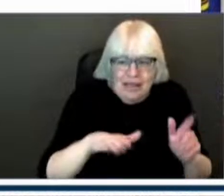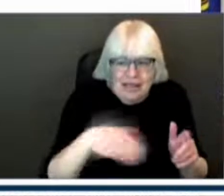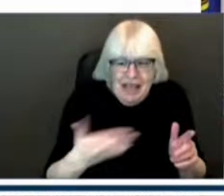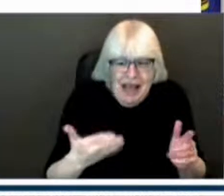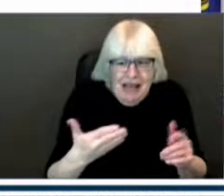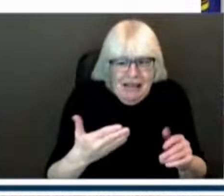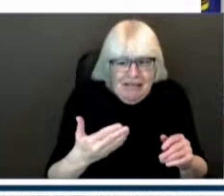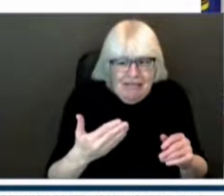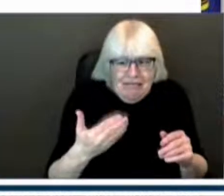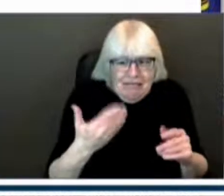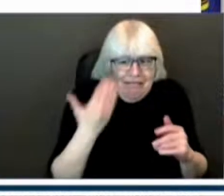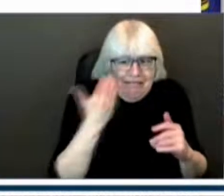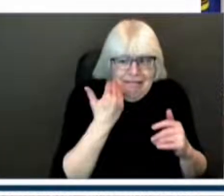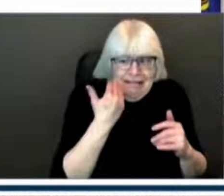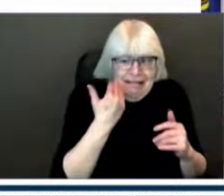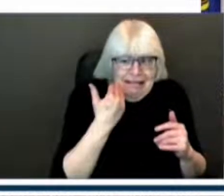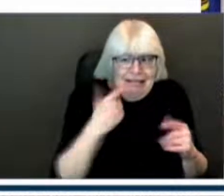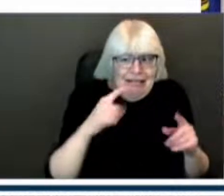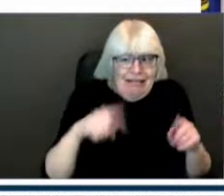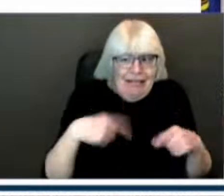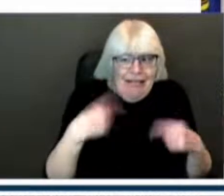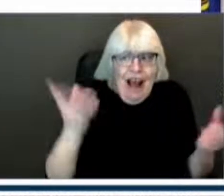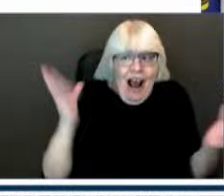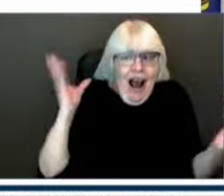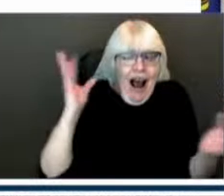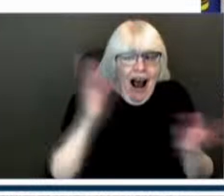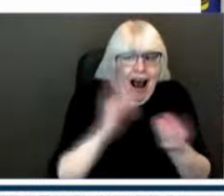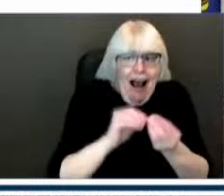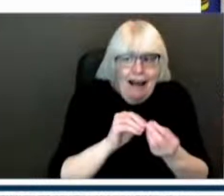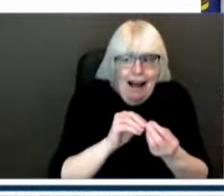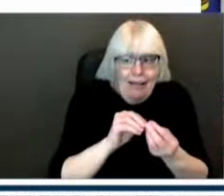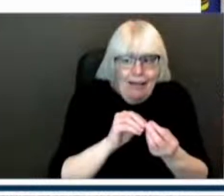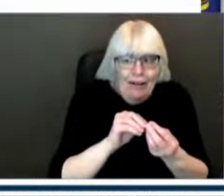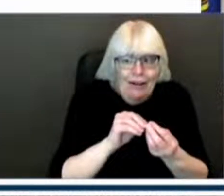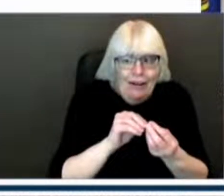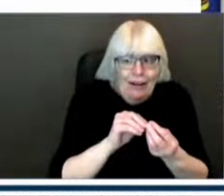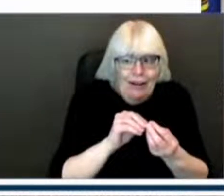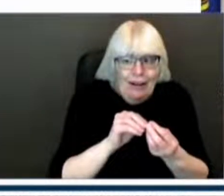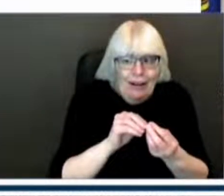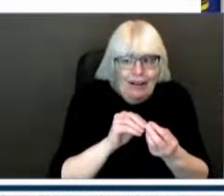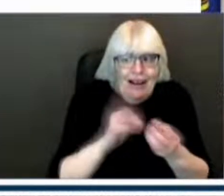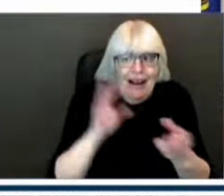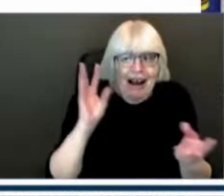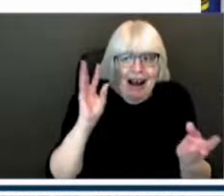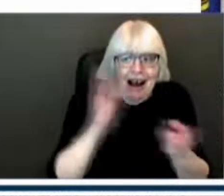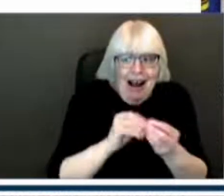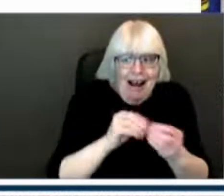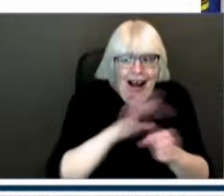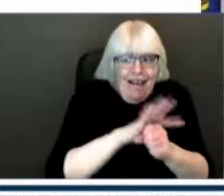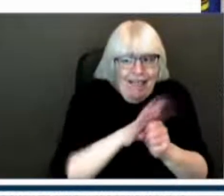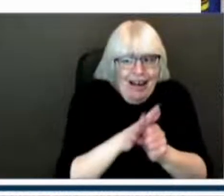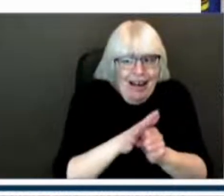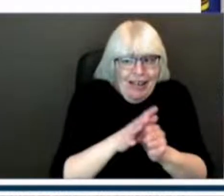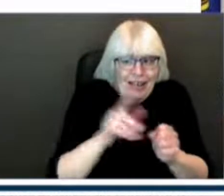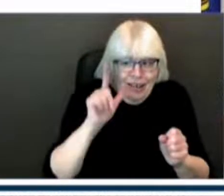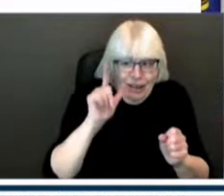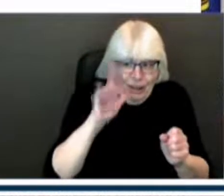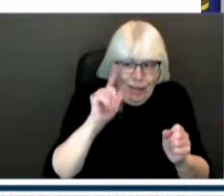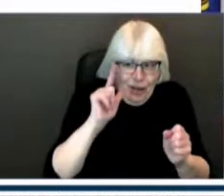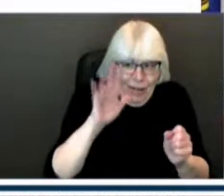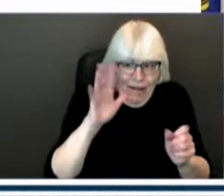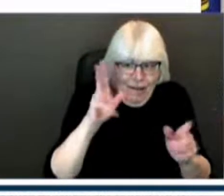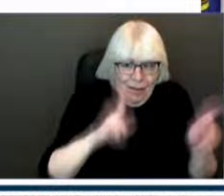briefing. Are we to expect another 25 to die in the next 2 weeks? And on the path to